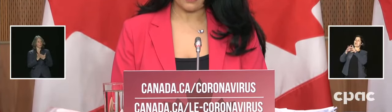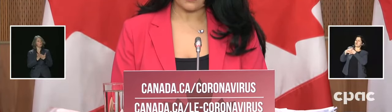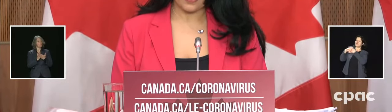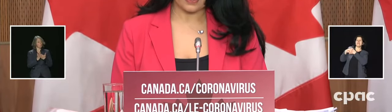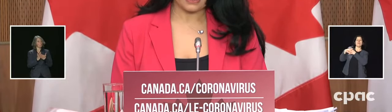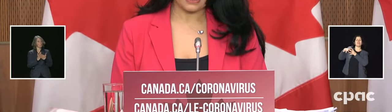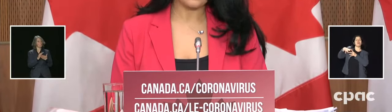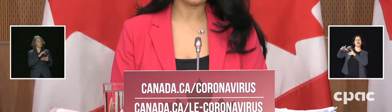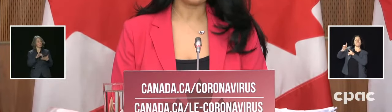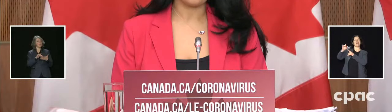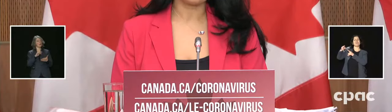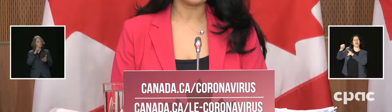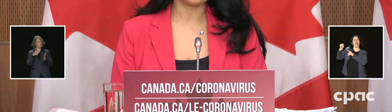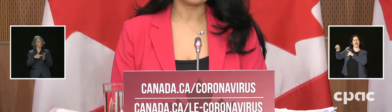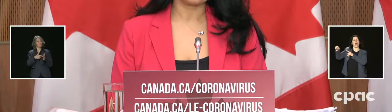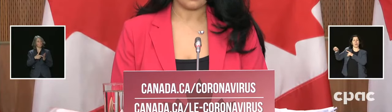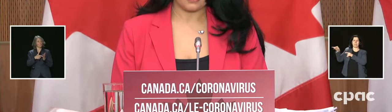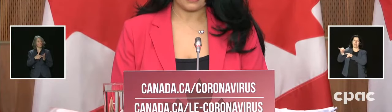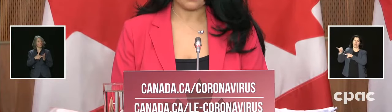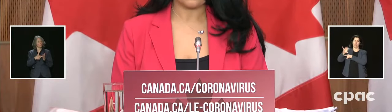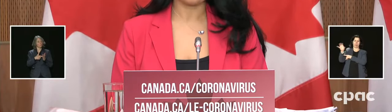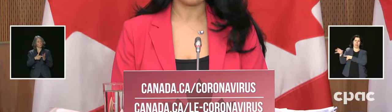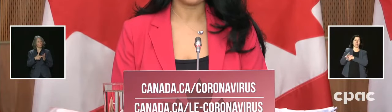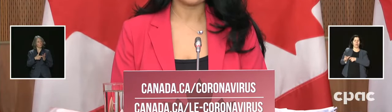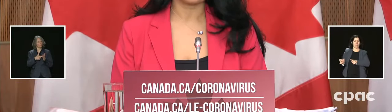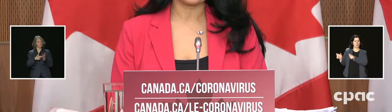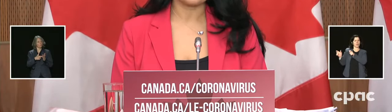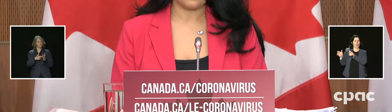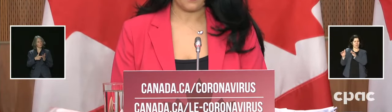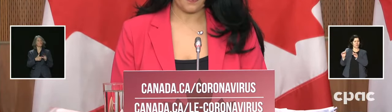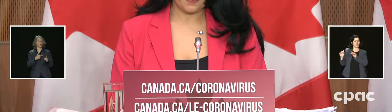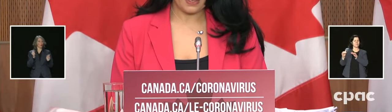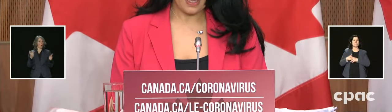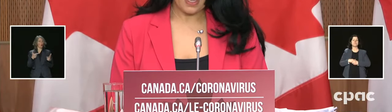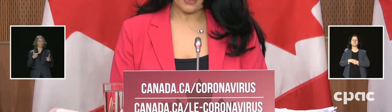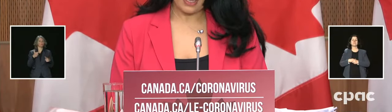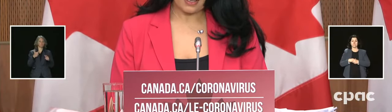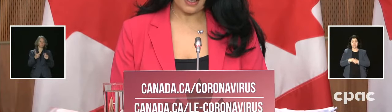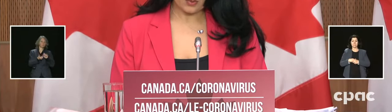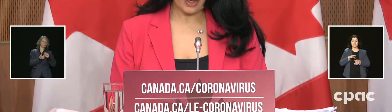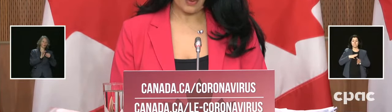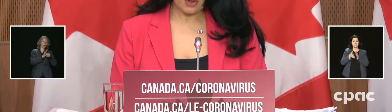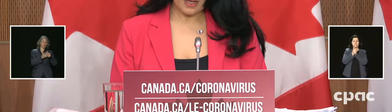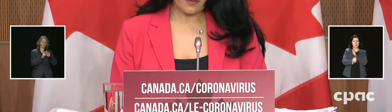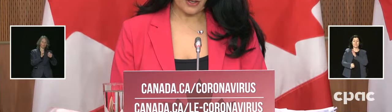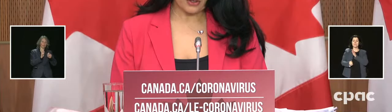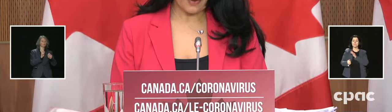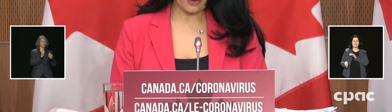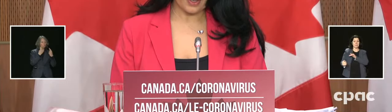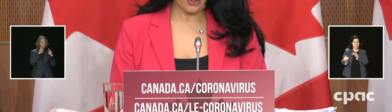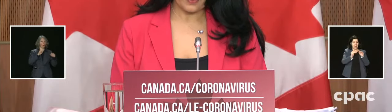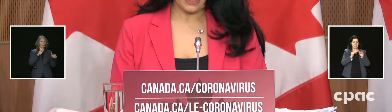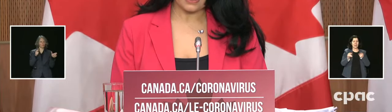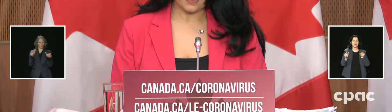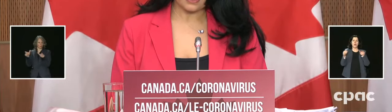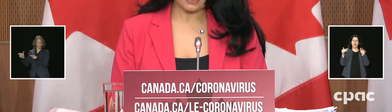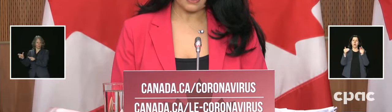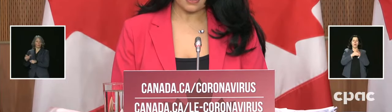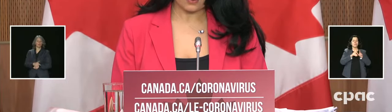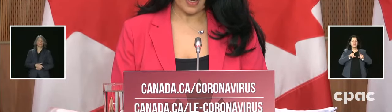acceptable levels of efficacy in all regions against all variants tested. Health Canada is working with all manufacturers of authorized